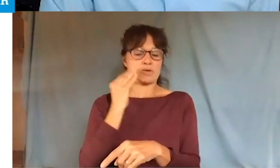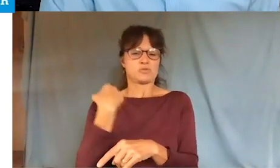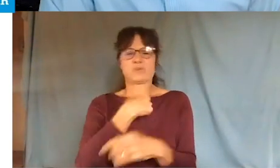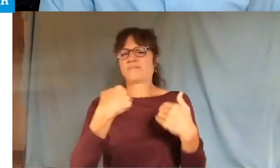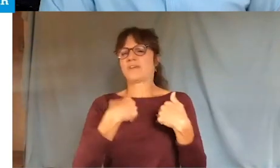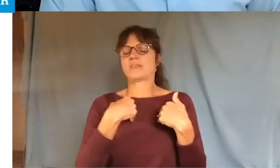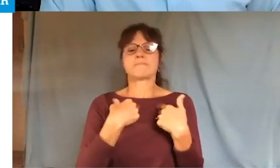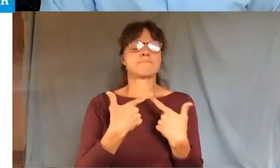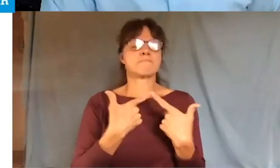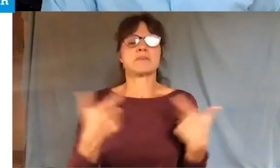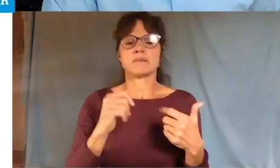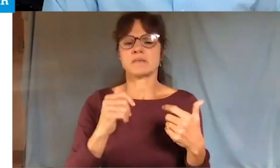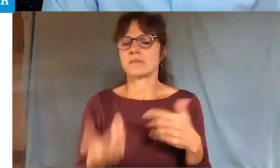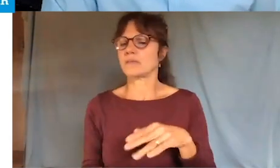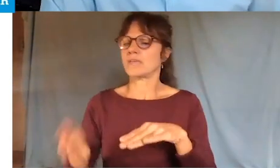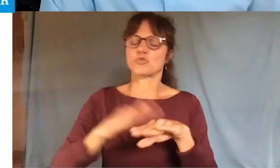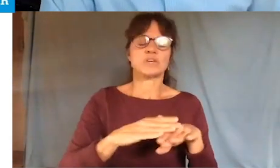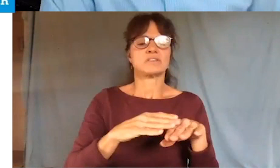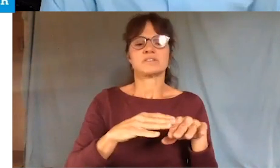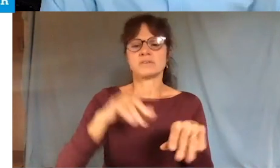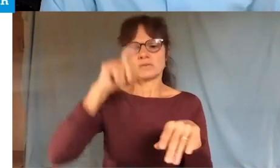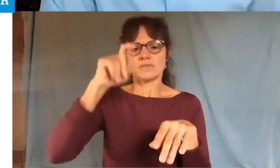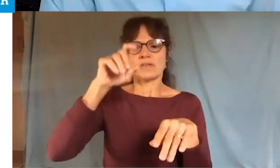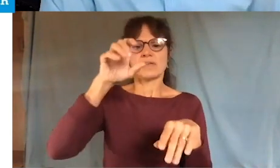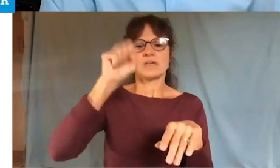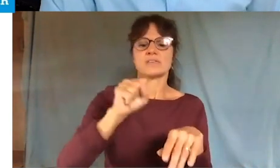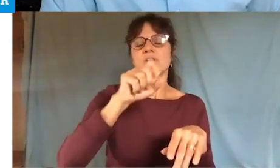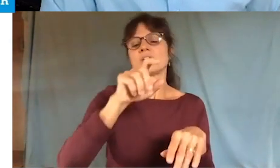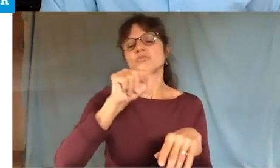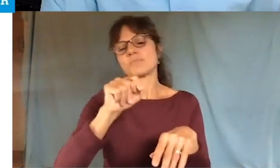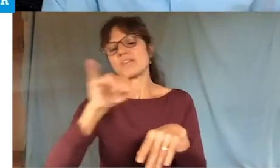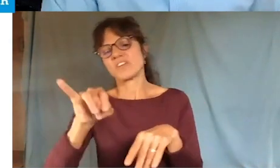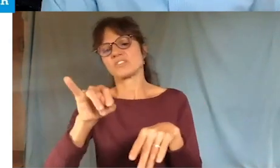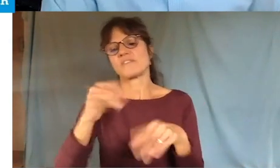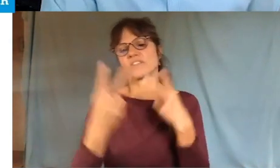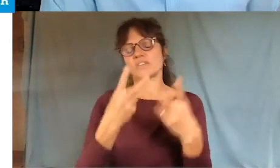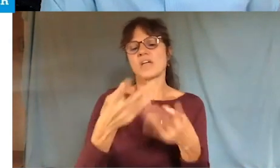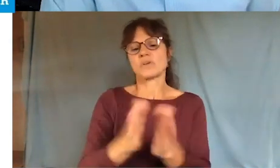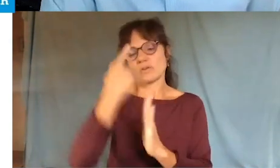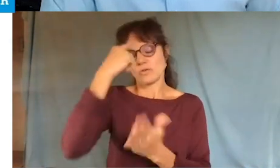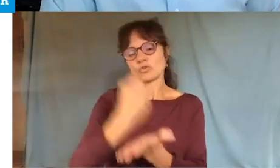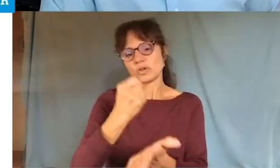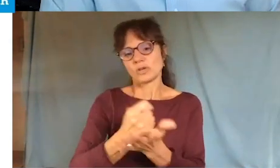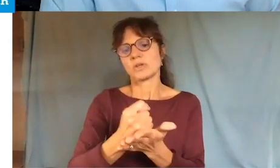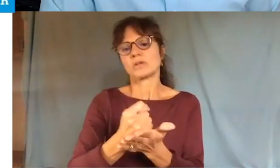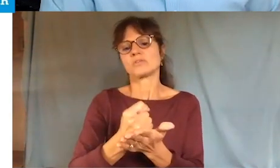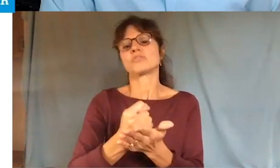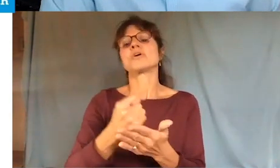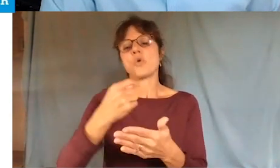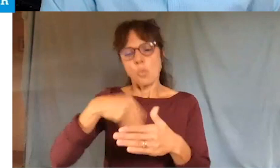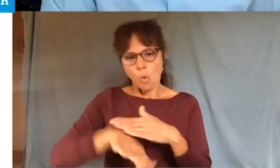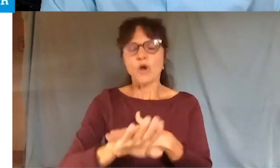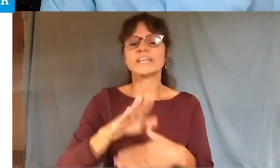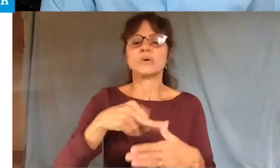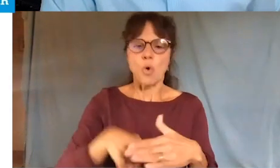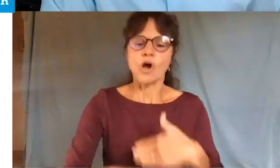dramatic increase of sexually transmitted infection visits, requests for treatment, walk-ins to our clinic sites.